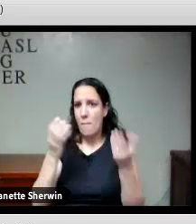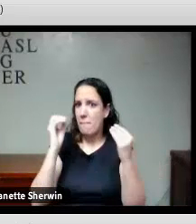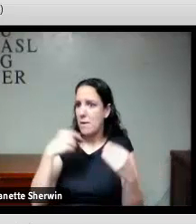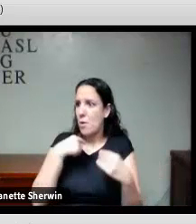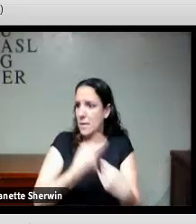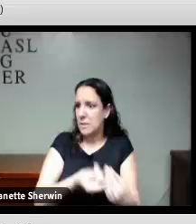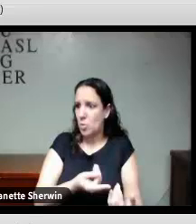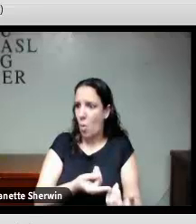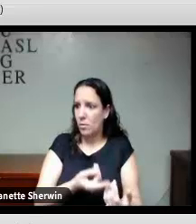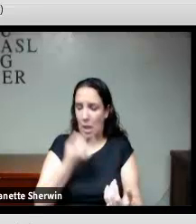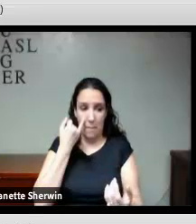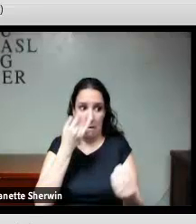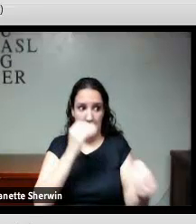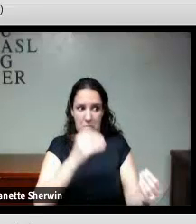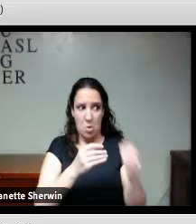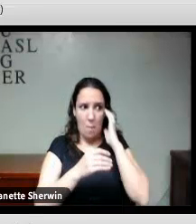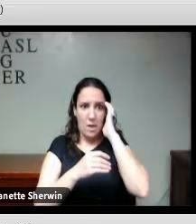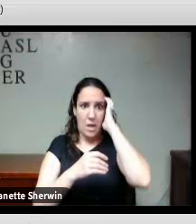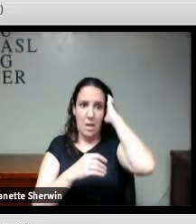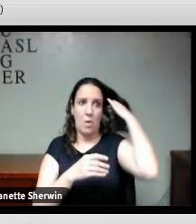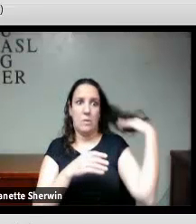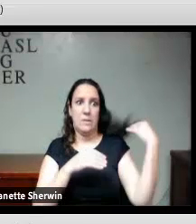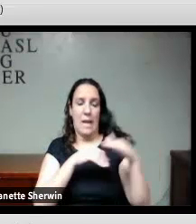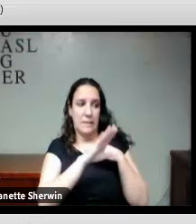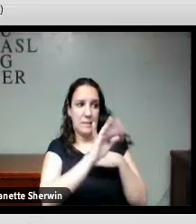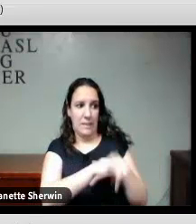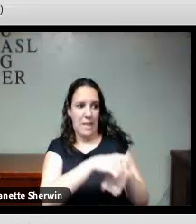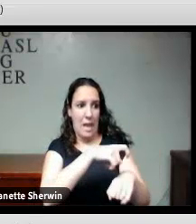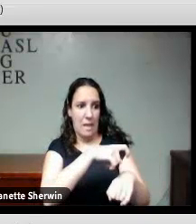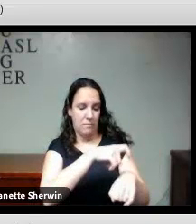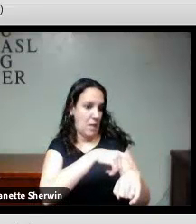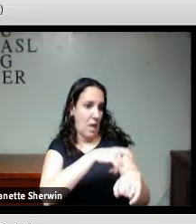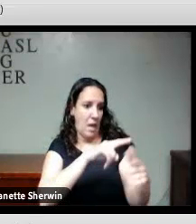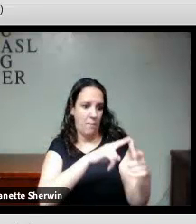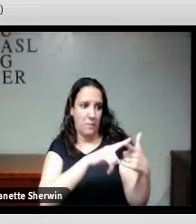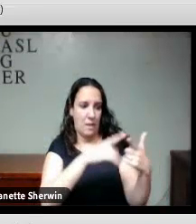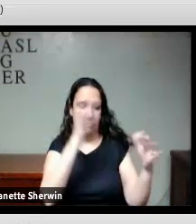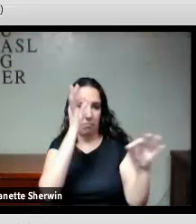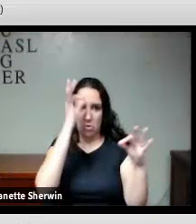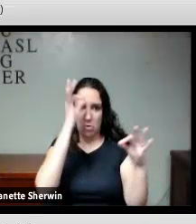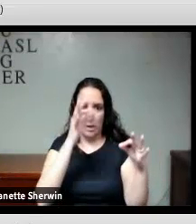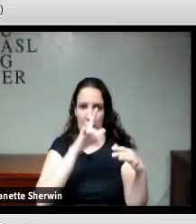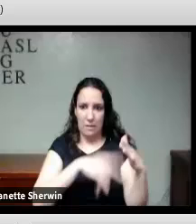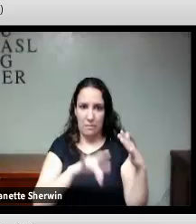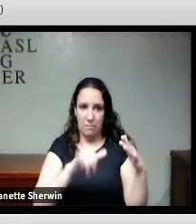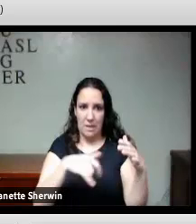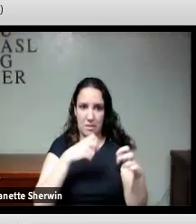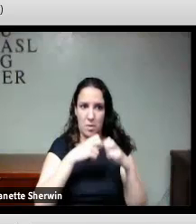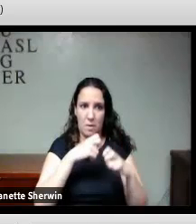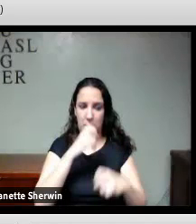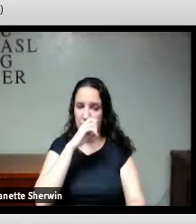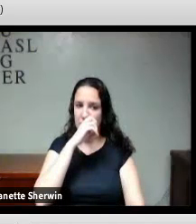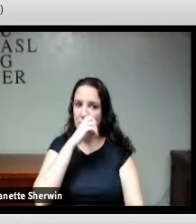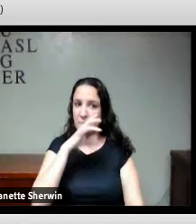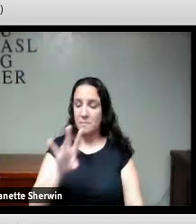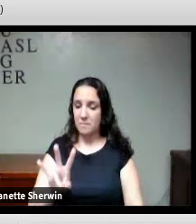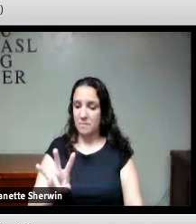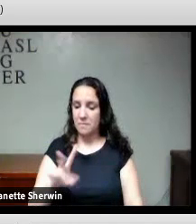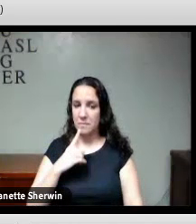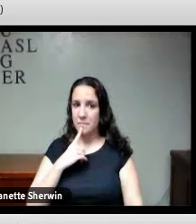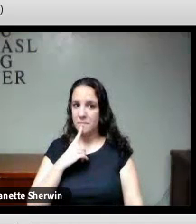And if nobody was accessing it right at that moment, so I told them, and I hope they appreciated that. Number 7 says you can't thank